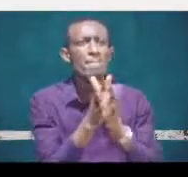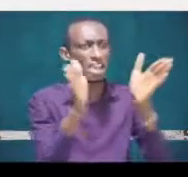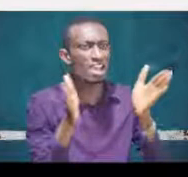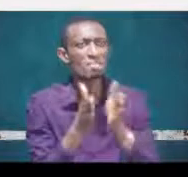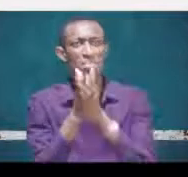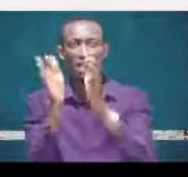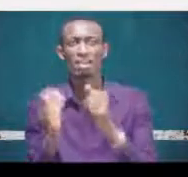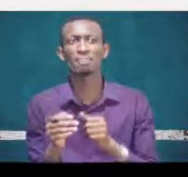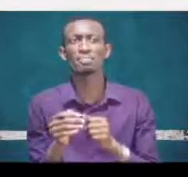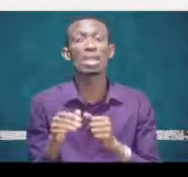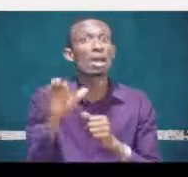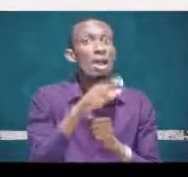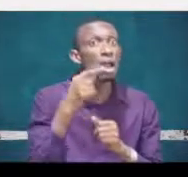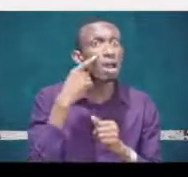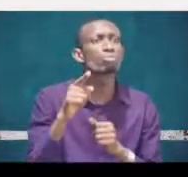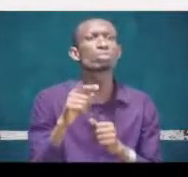our body.